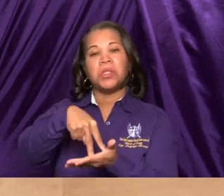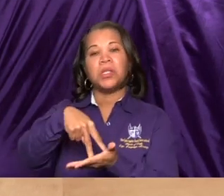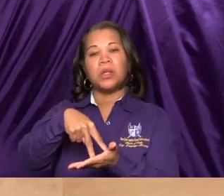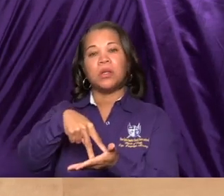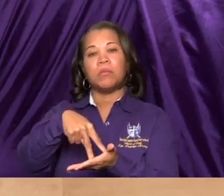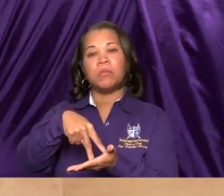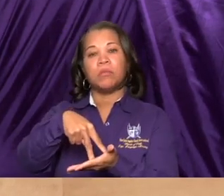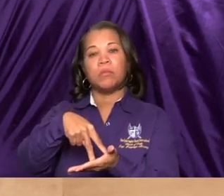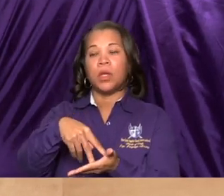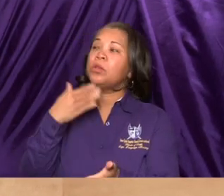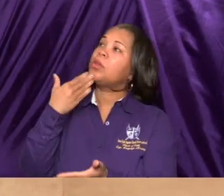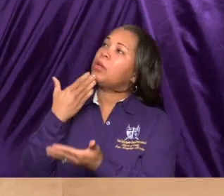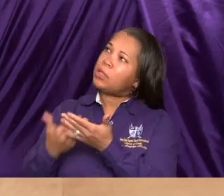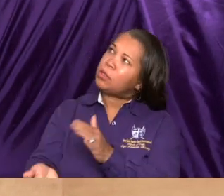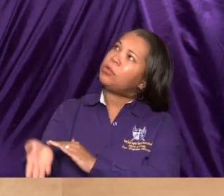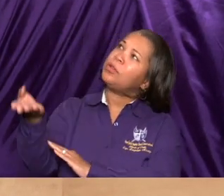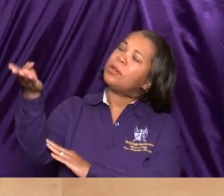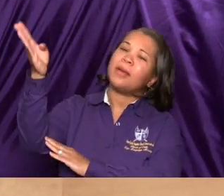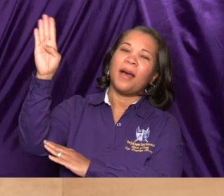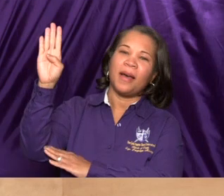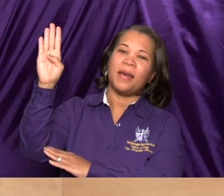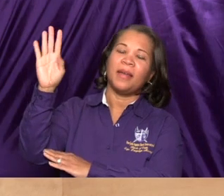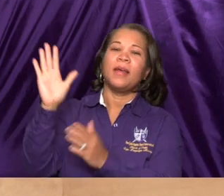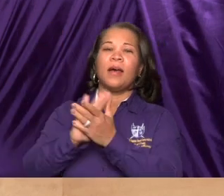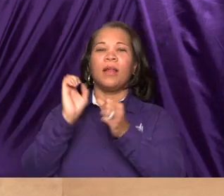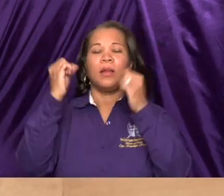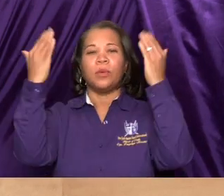He's a good God. Hallelujah.